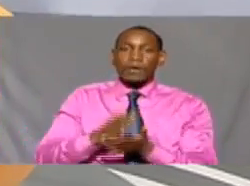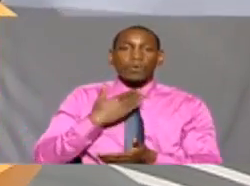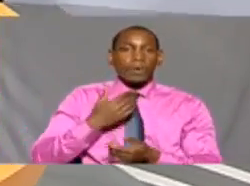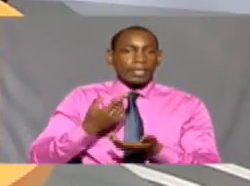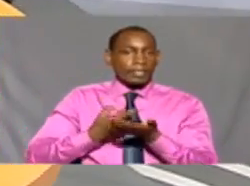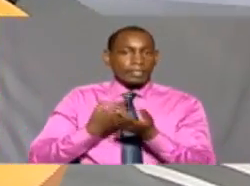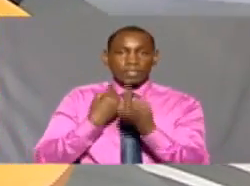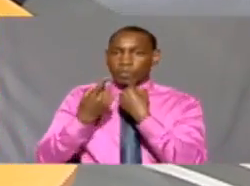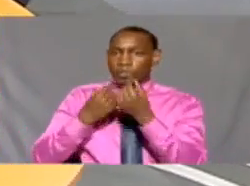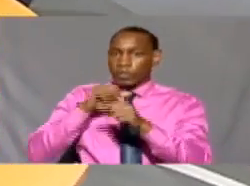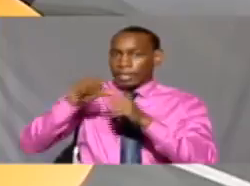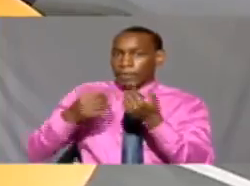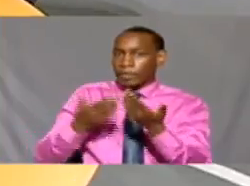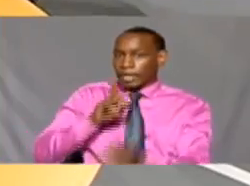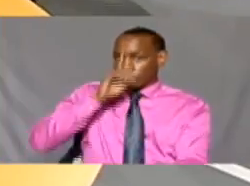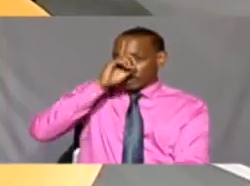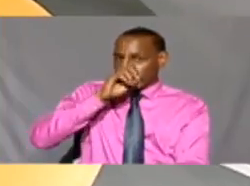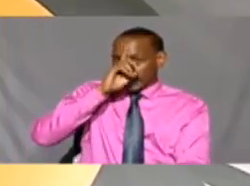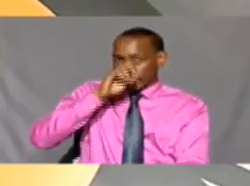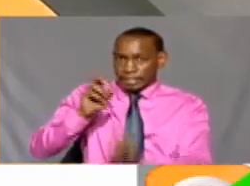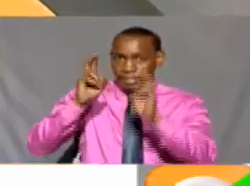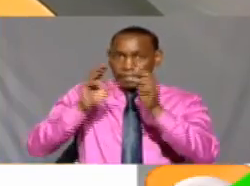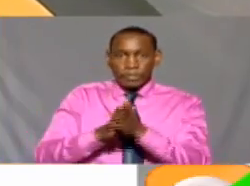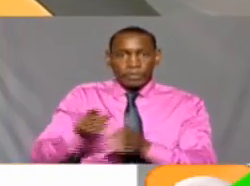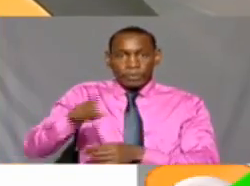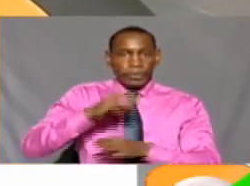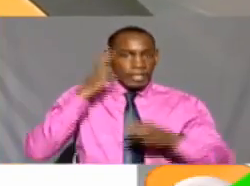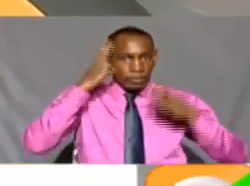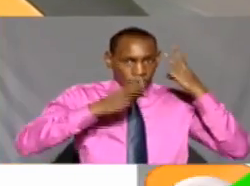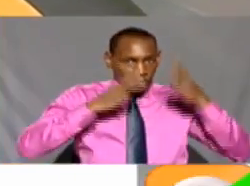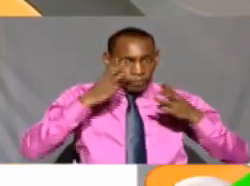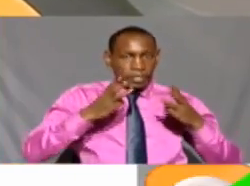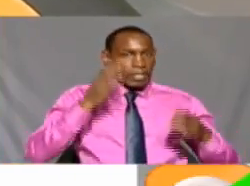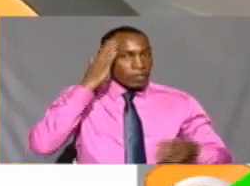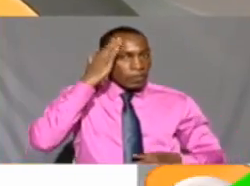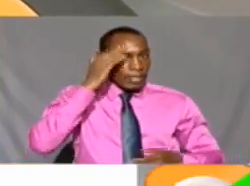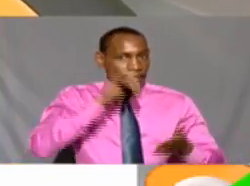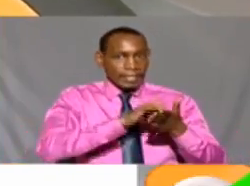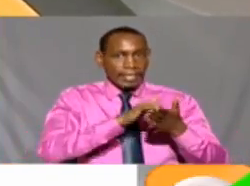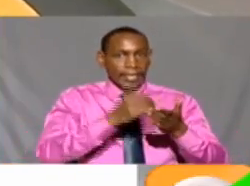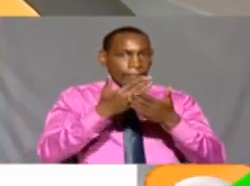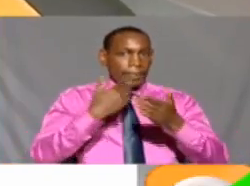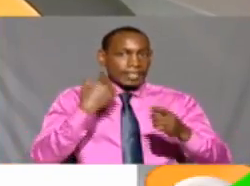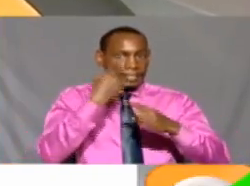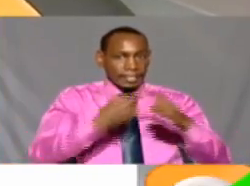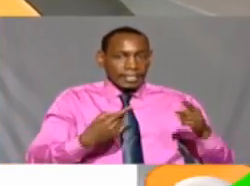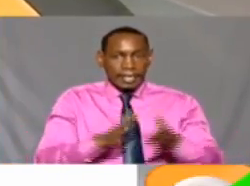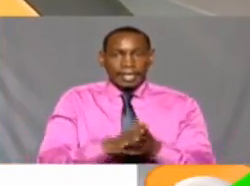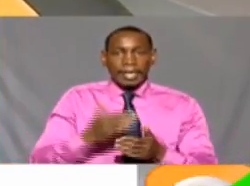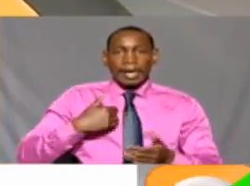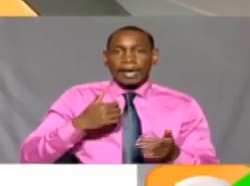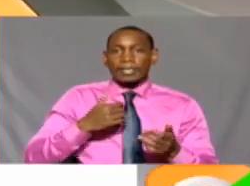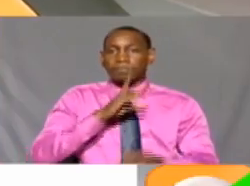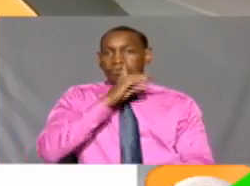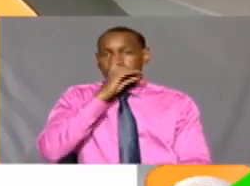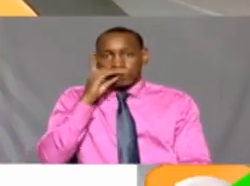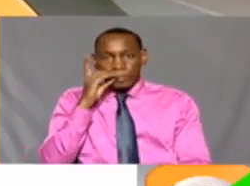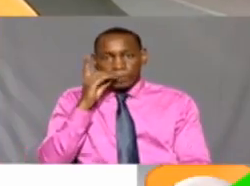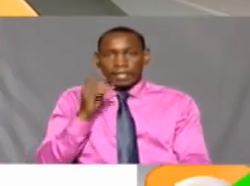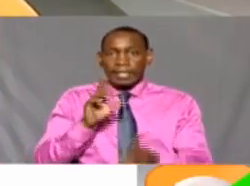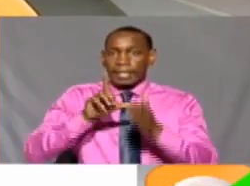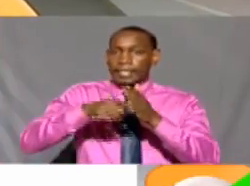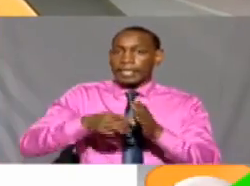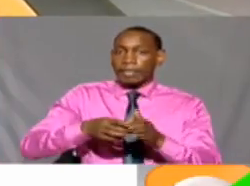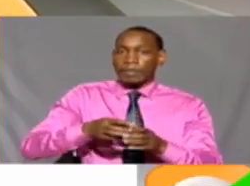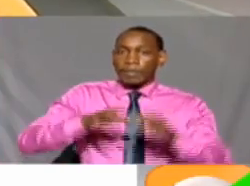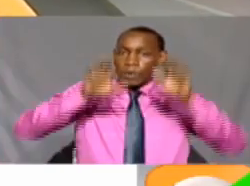about how serious this is. Should we be worried, Timothy, considering last year we had bouts of drought and